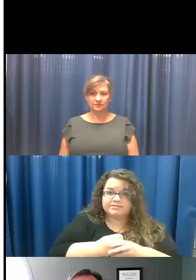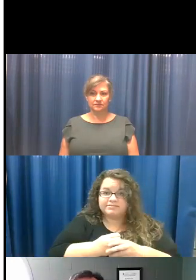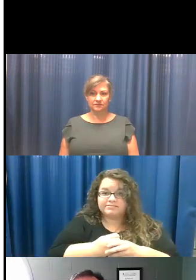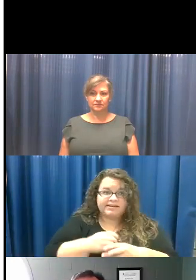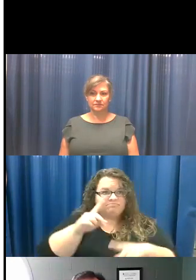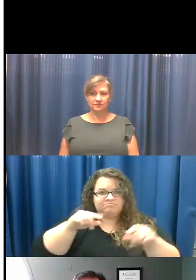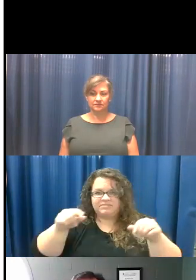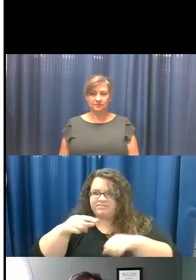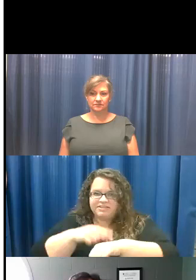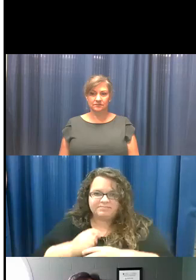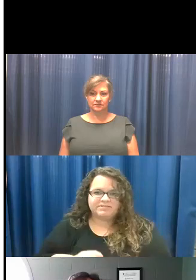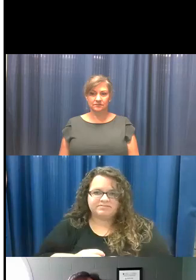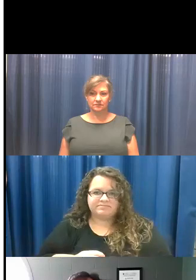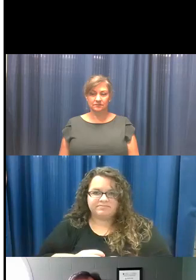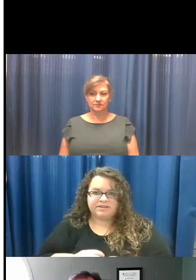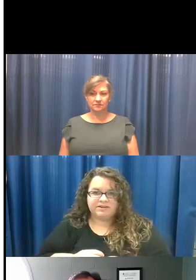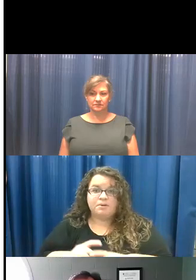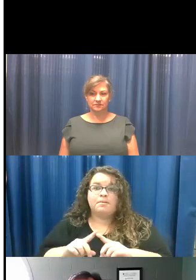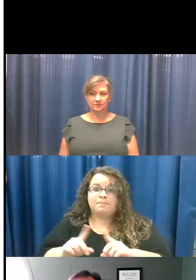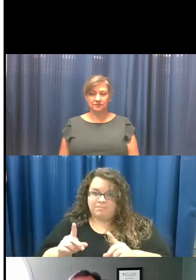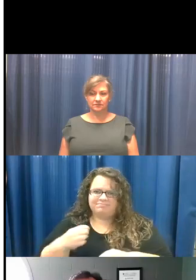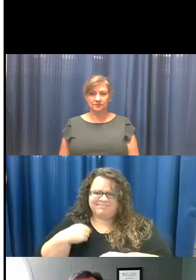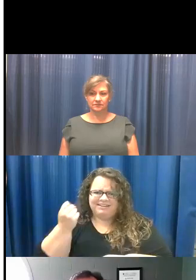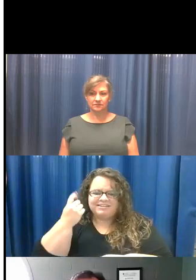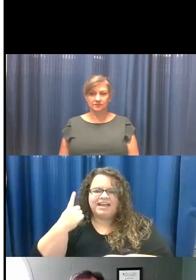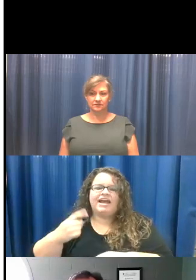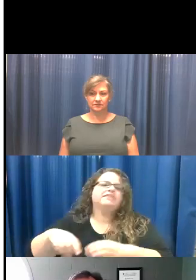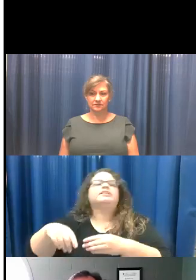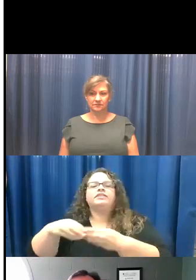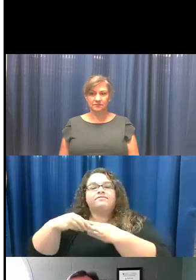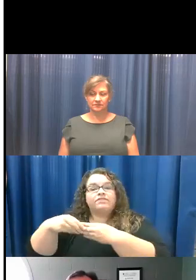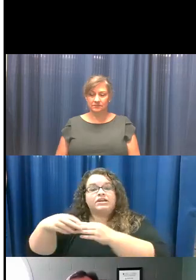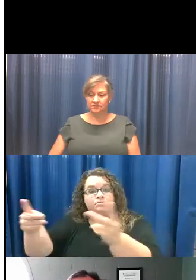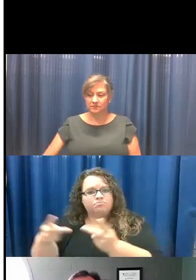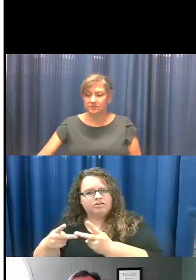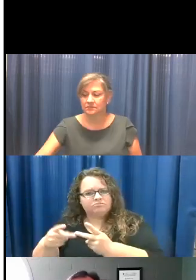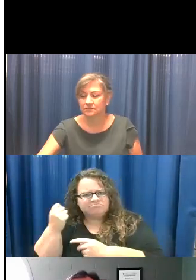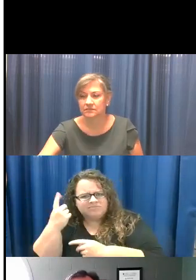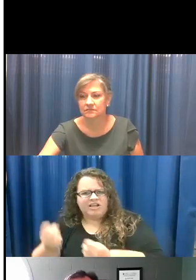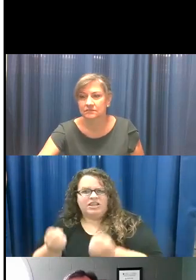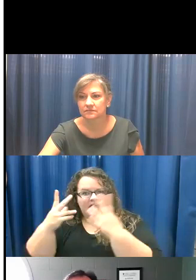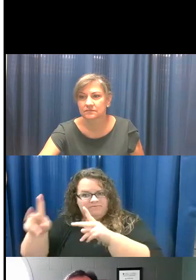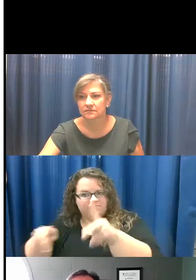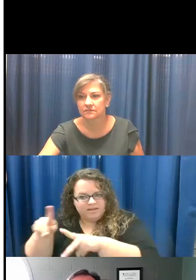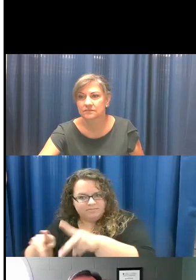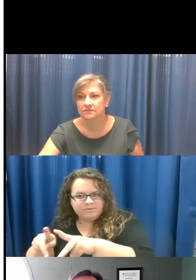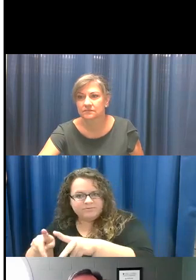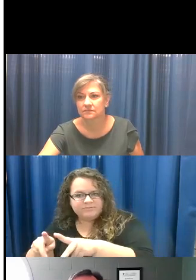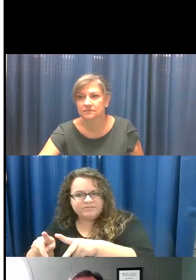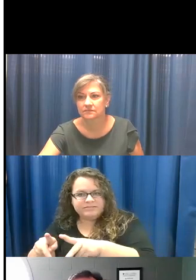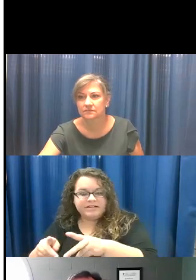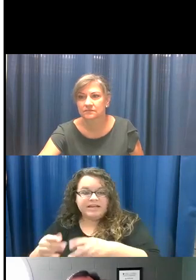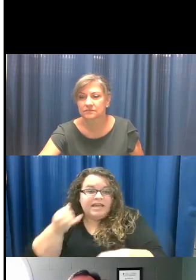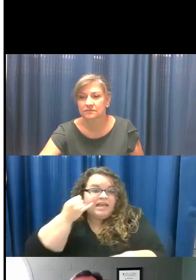Flex place does make sense for a lot of folks. And in fact, I've told my team, although flex time I don't think works for you, flex